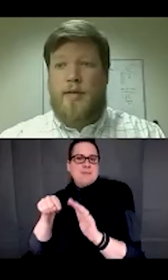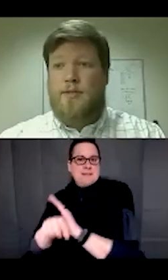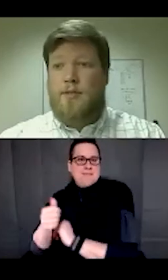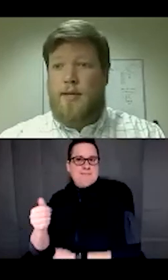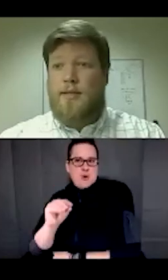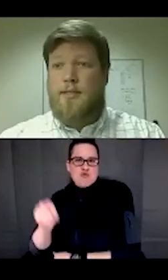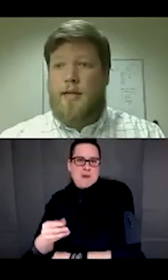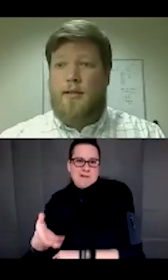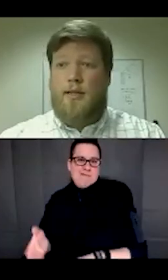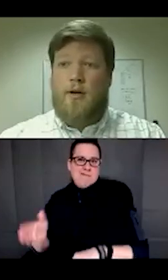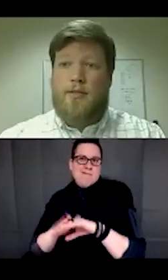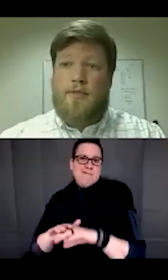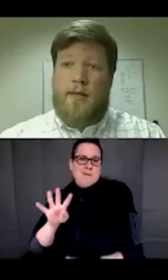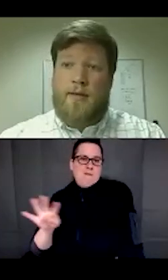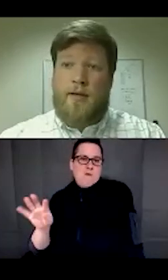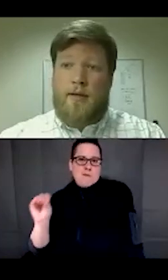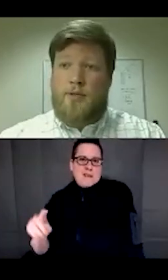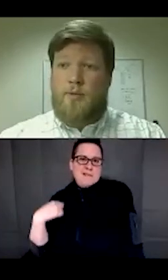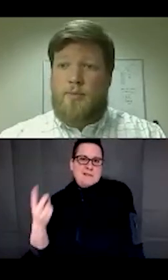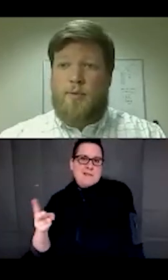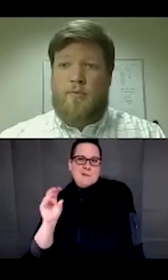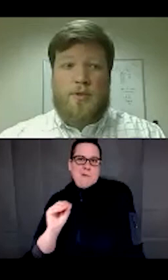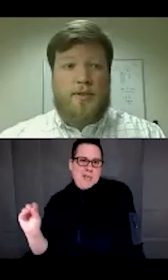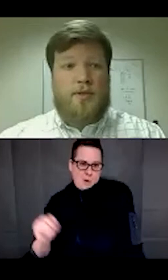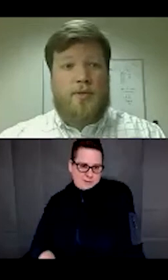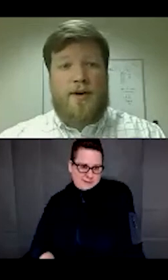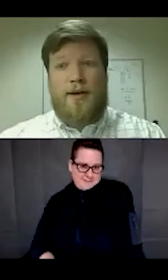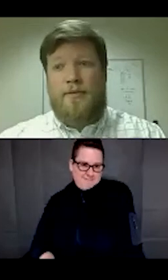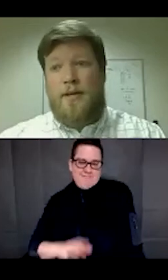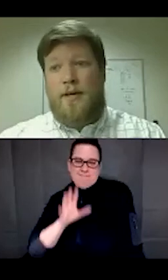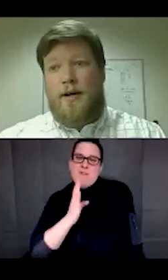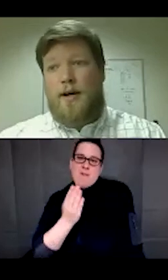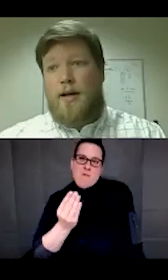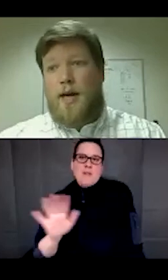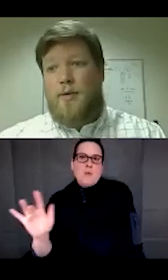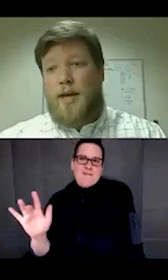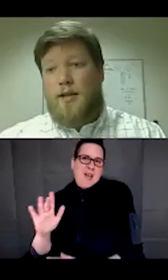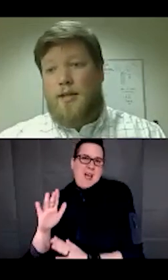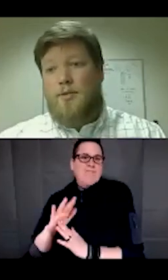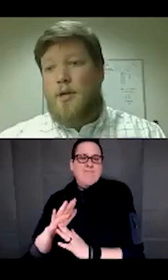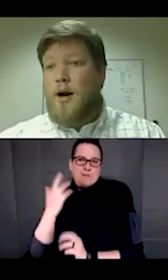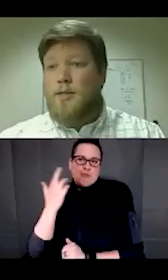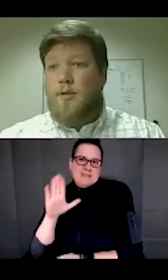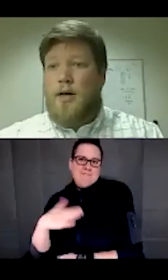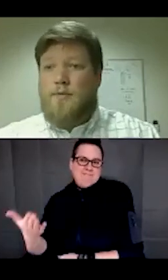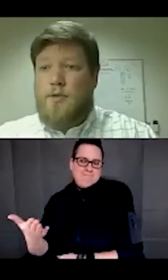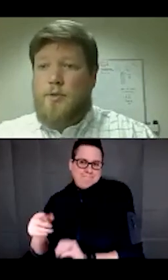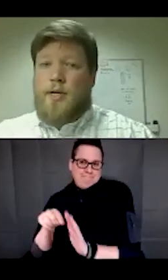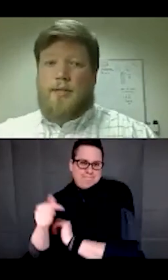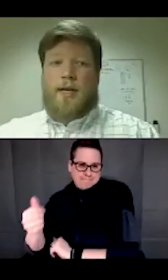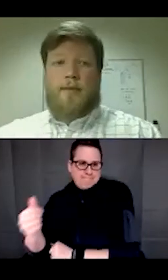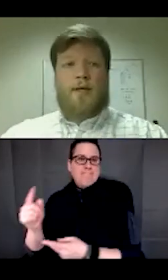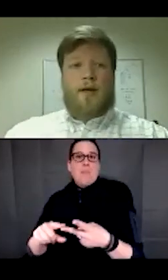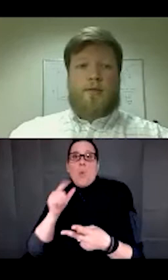are up 40% since 2000, making it the second leading cause of death between people from 14 to 25. And among the adolescents who get hospitalized for